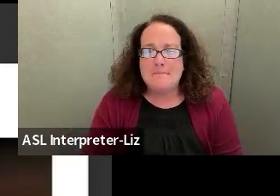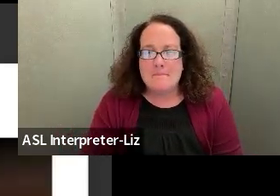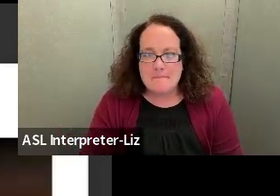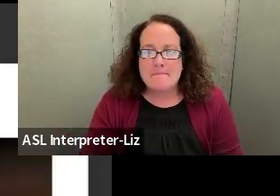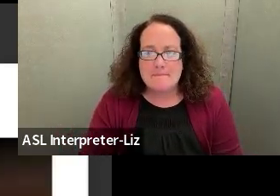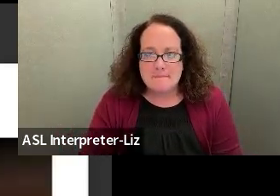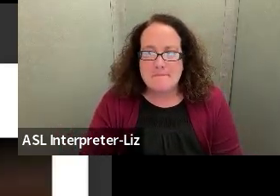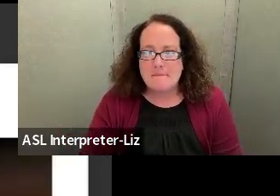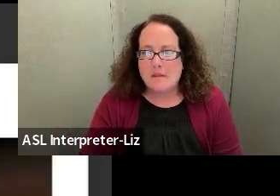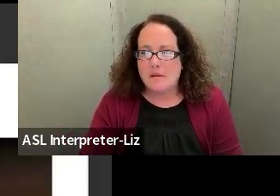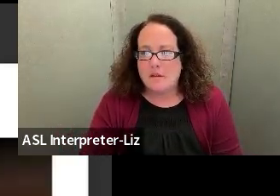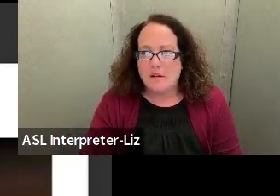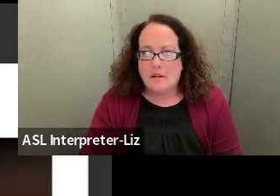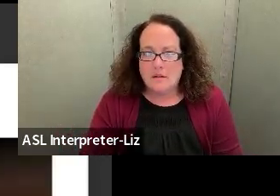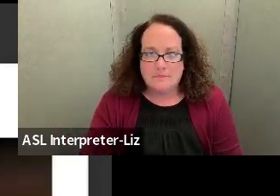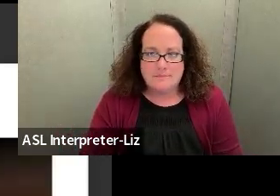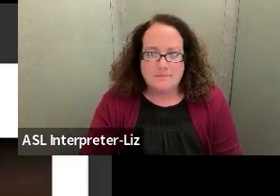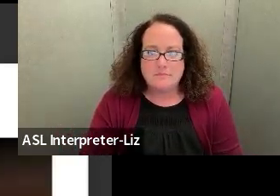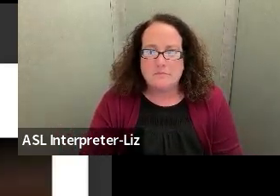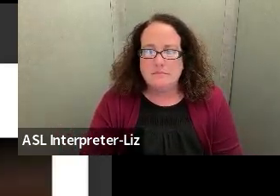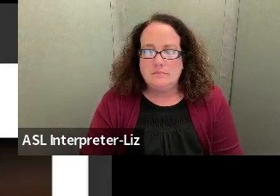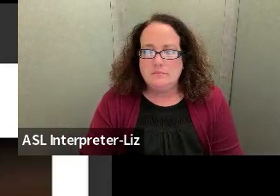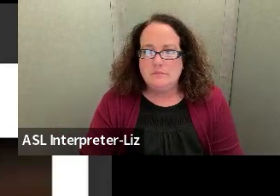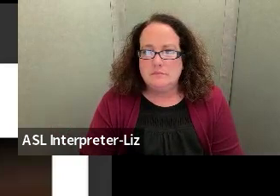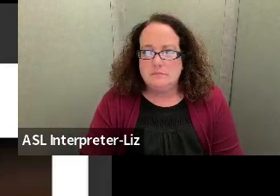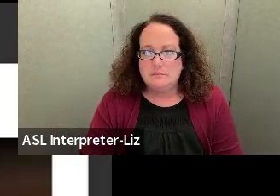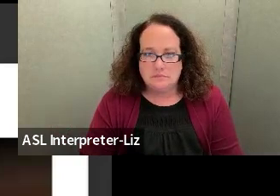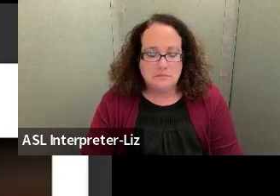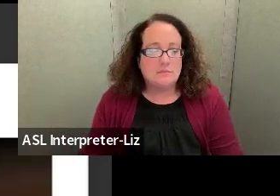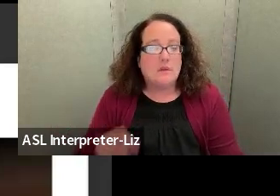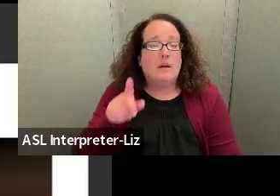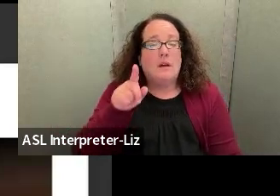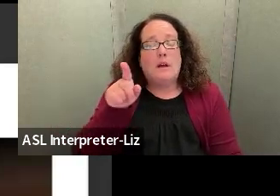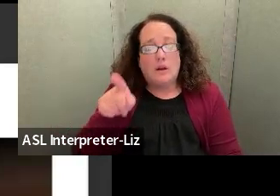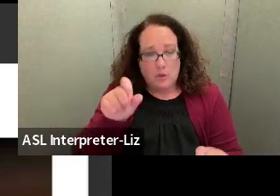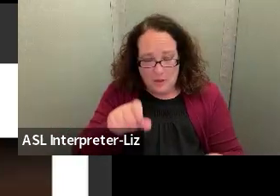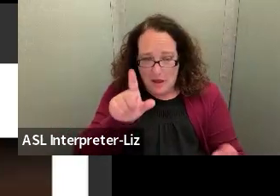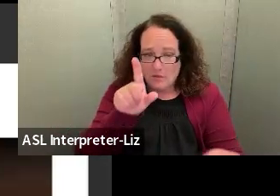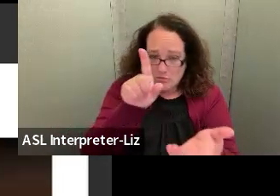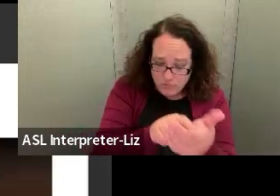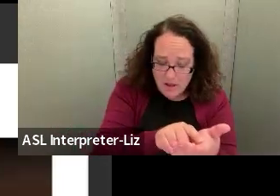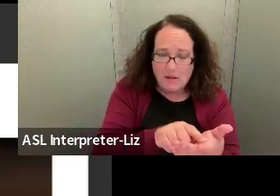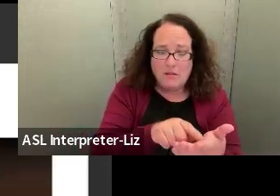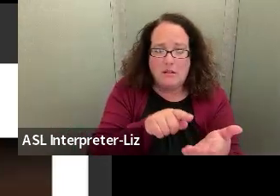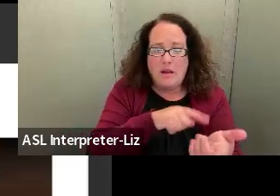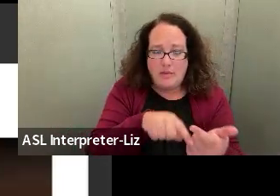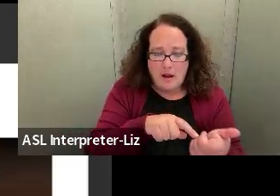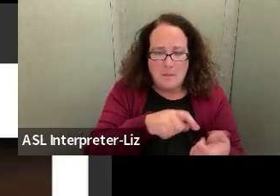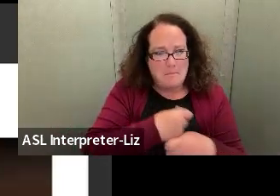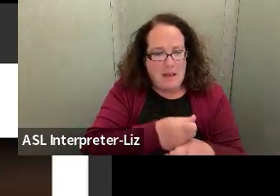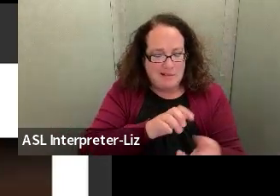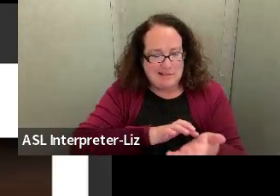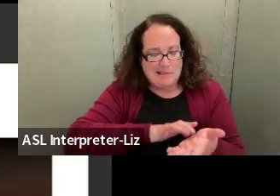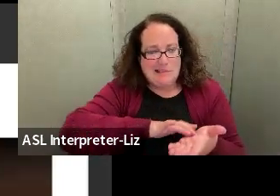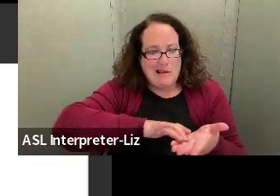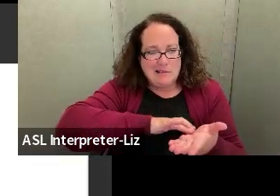Here's an example. You can download this and print it out, and it's a butterfly. So it makes a tactile butterfly. Next